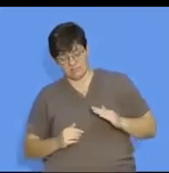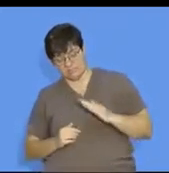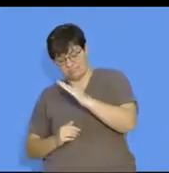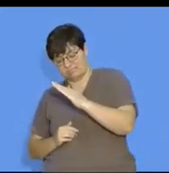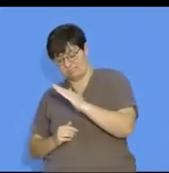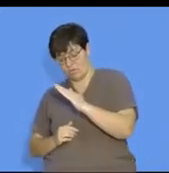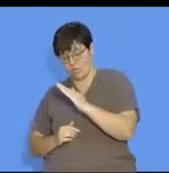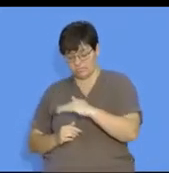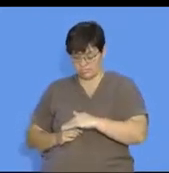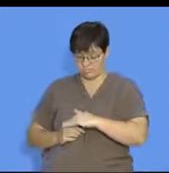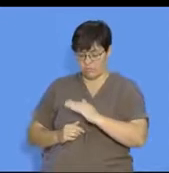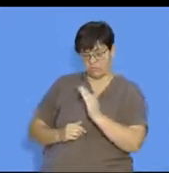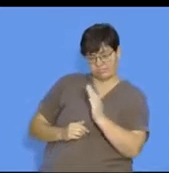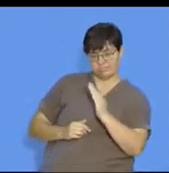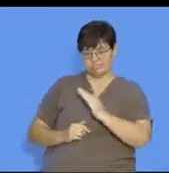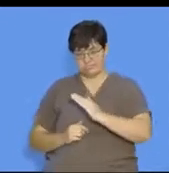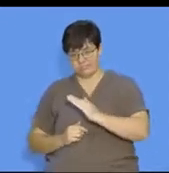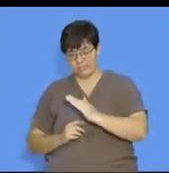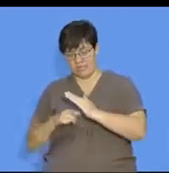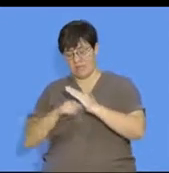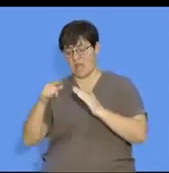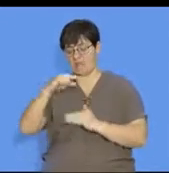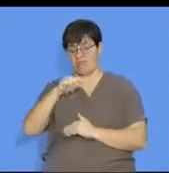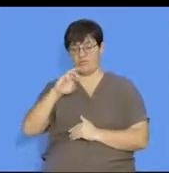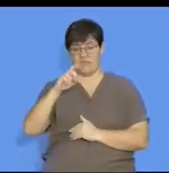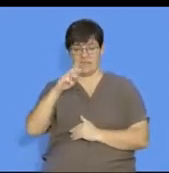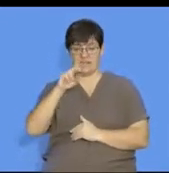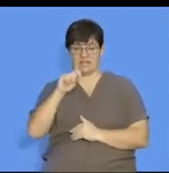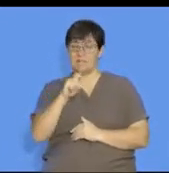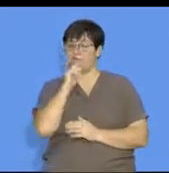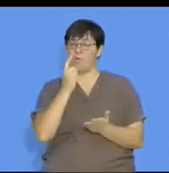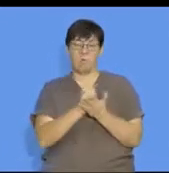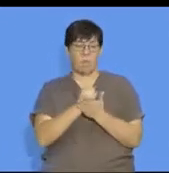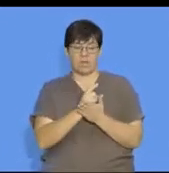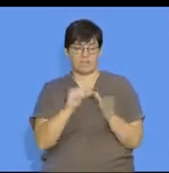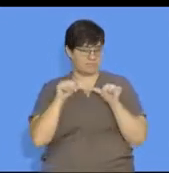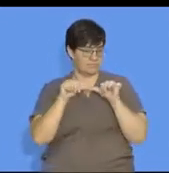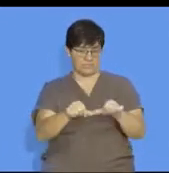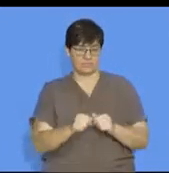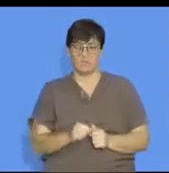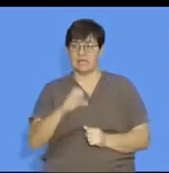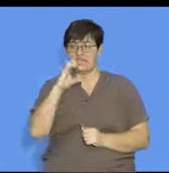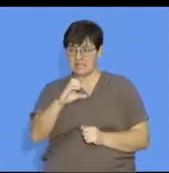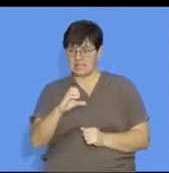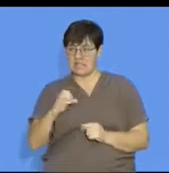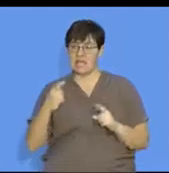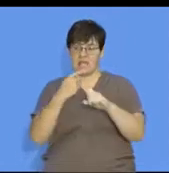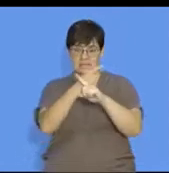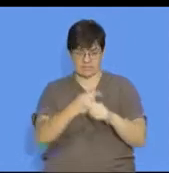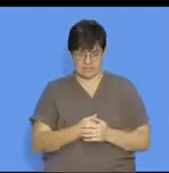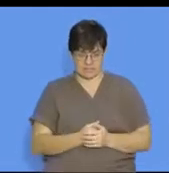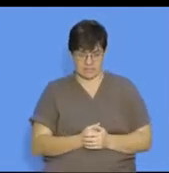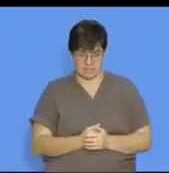right, of a linear graph, okay, which is always constant, and C is the intercept. Okay, so